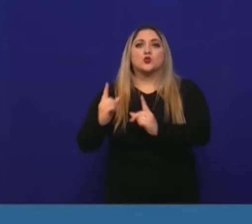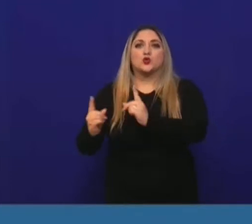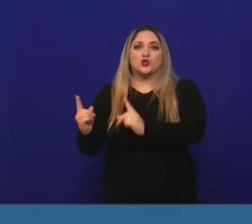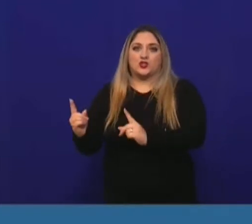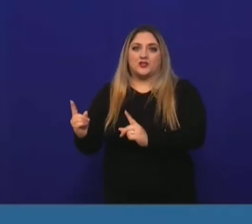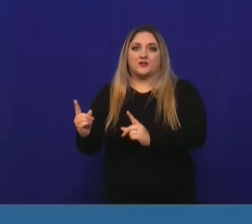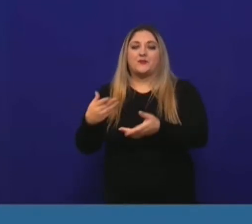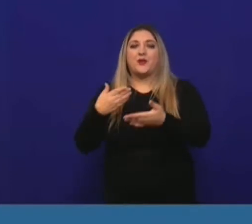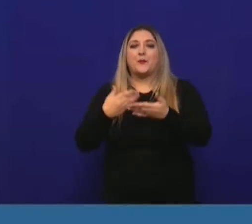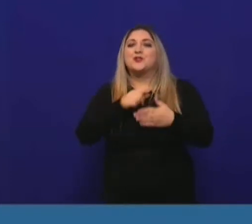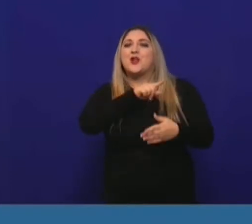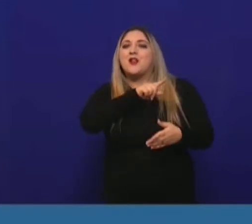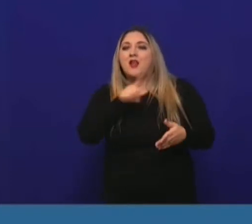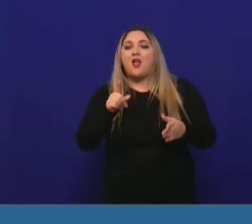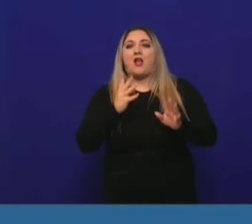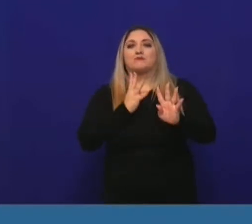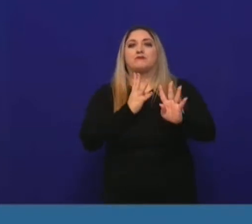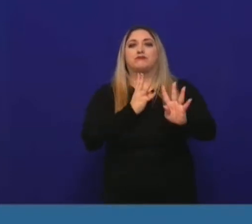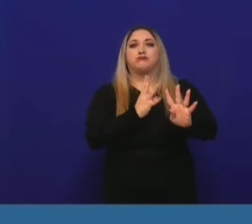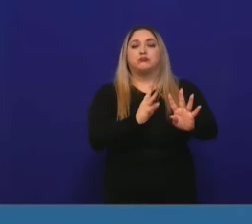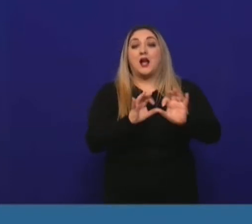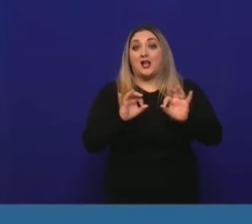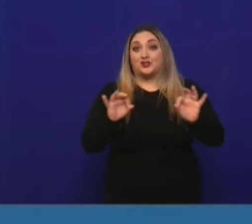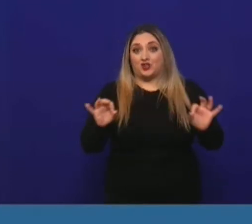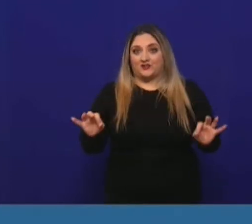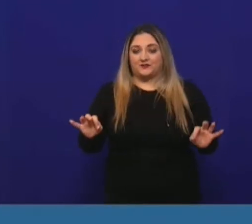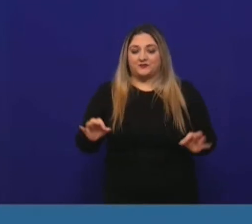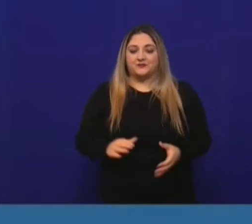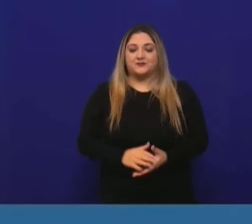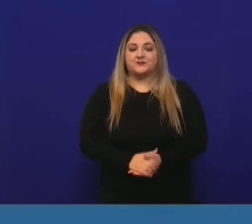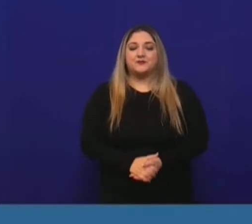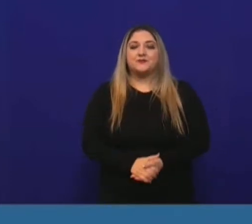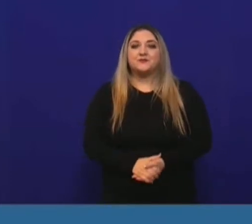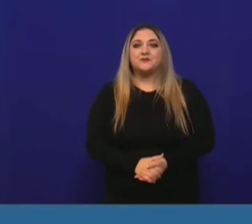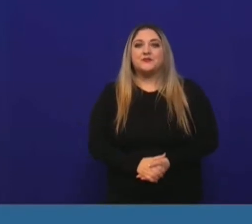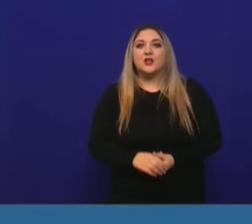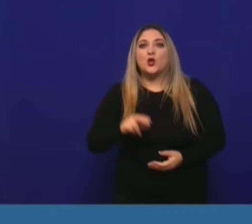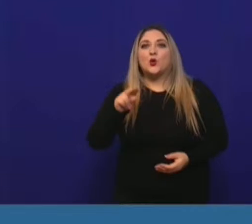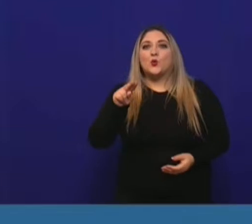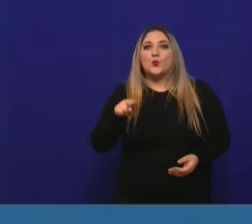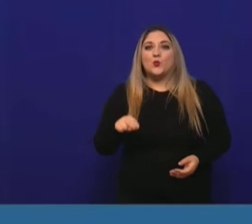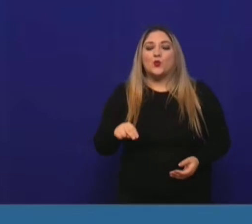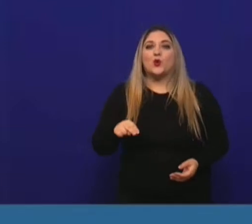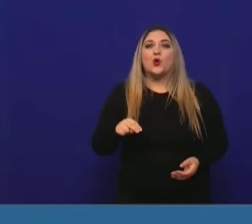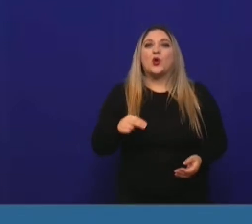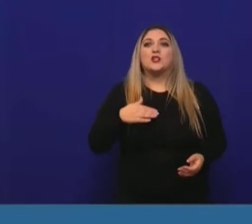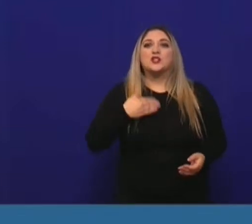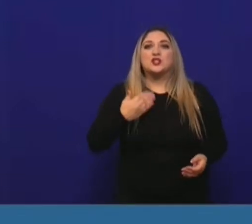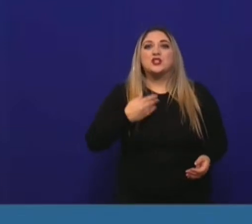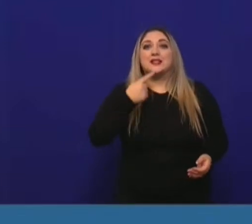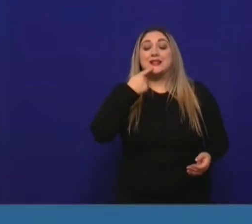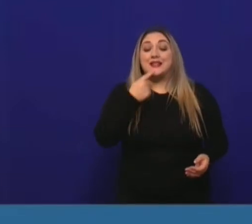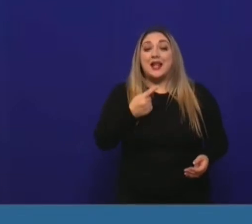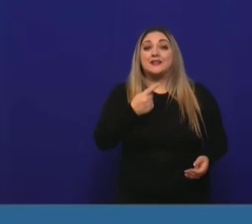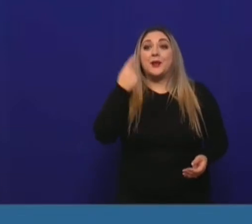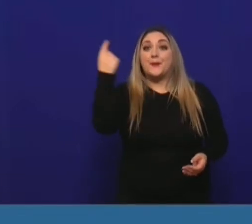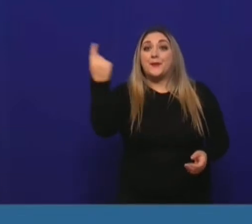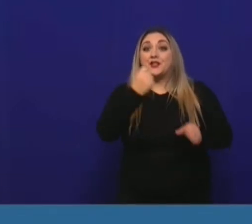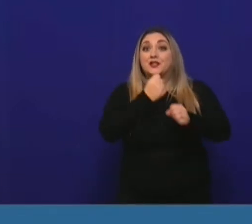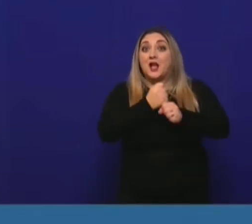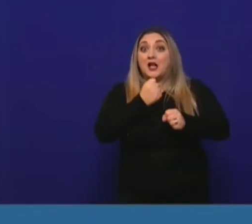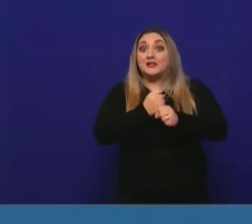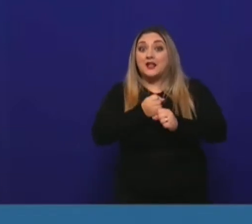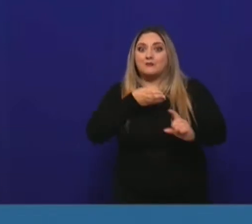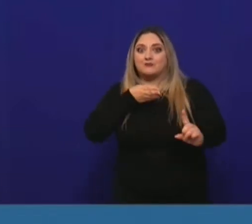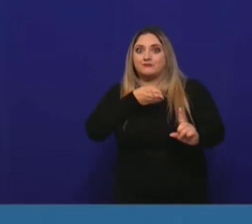kalkulajna biex nkun nistgħu nlaqmu lil kulħadd ukoll. U anka nkunu għaddejjin għal frontliners ukoll li huma